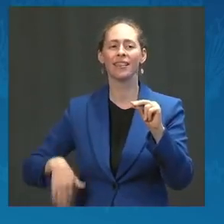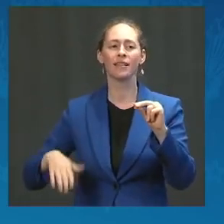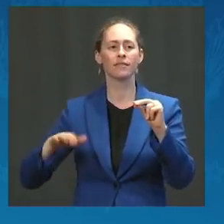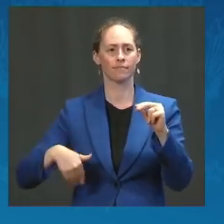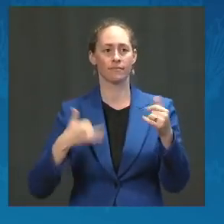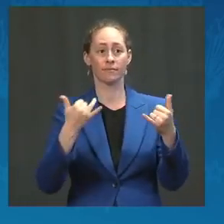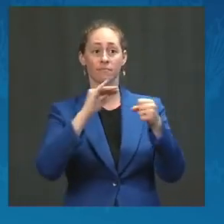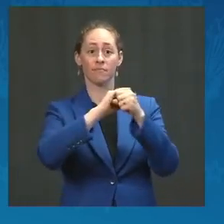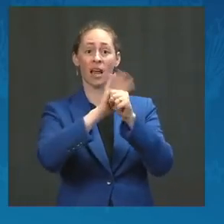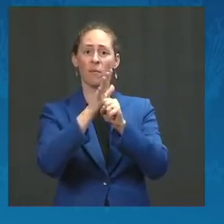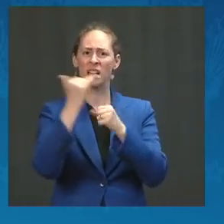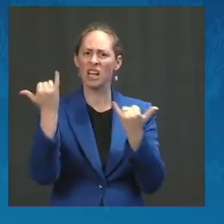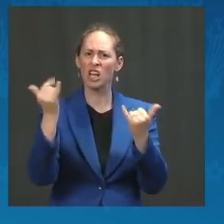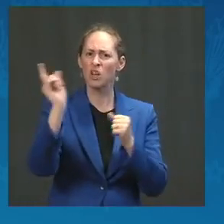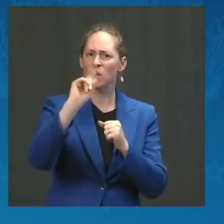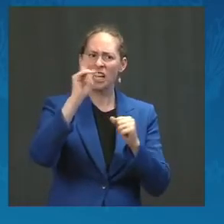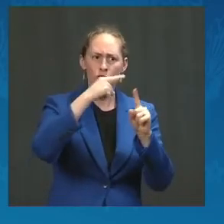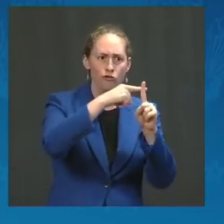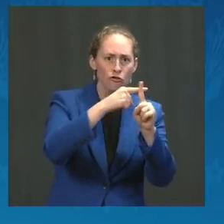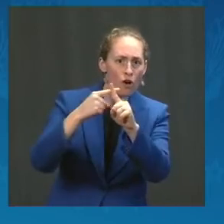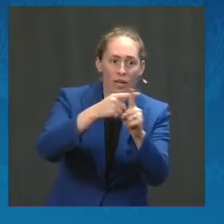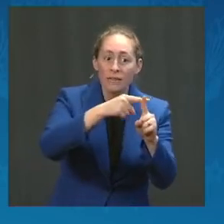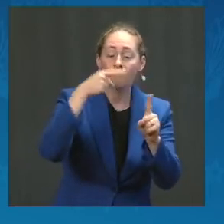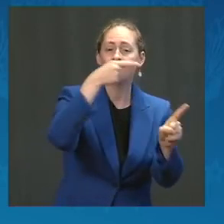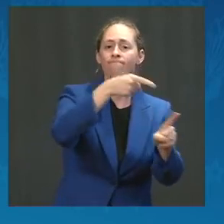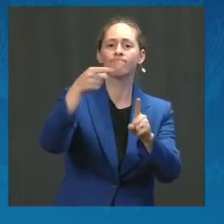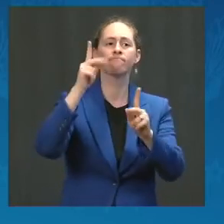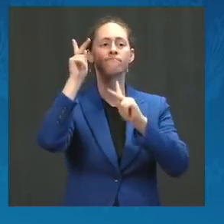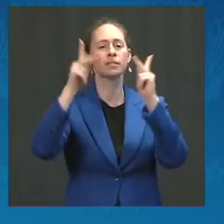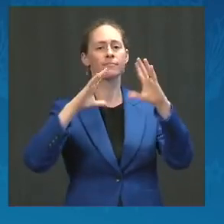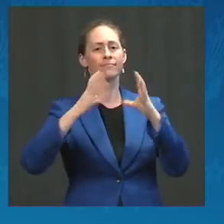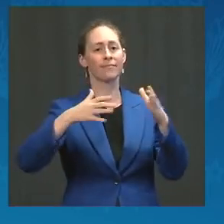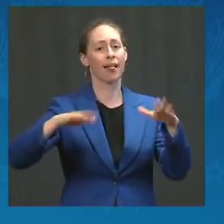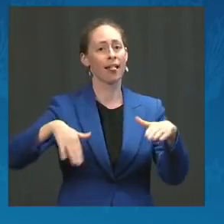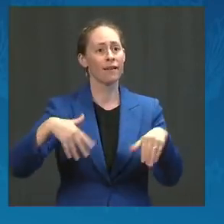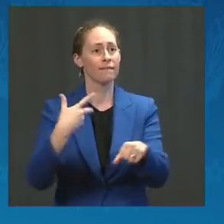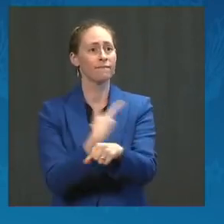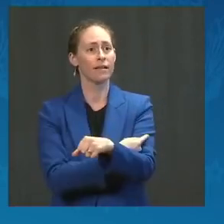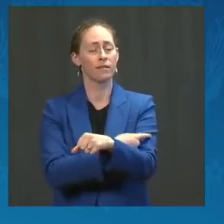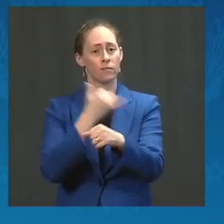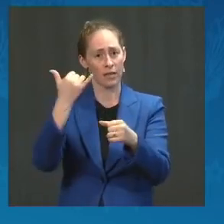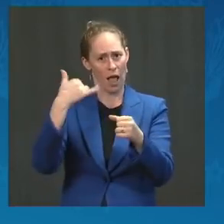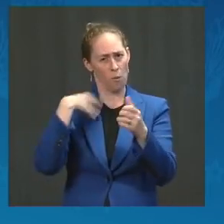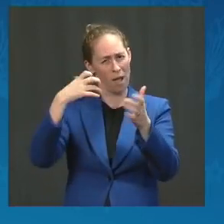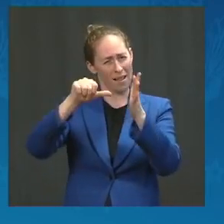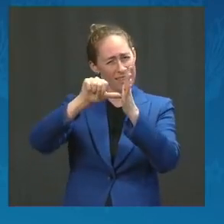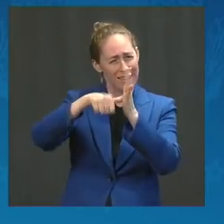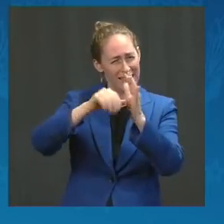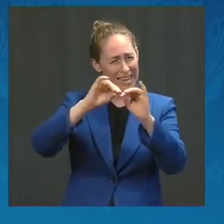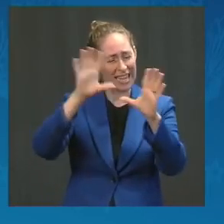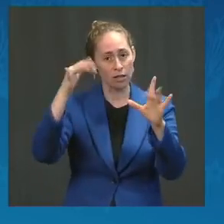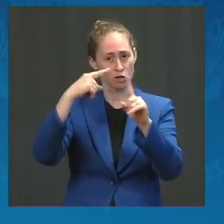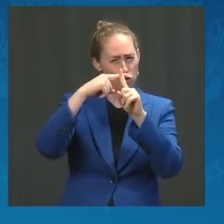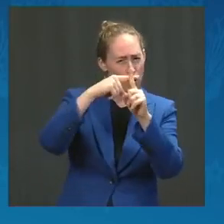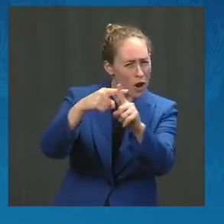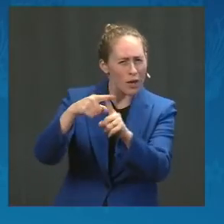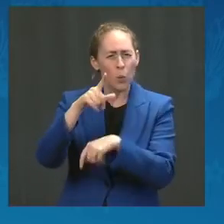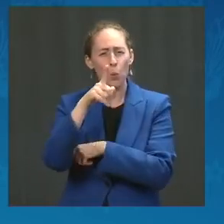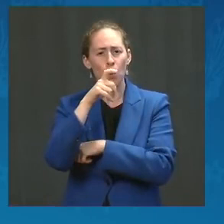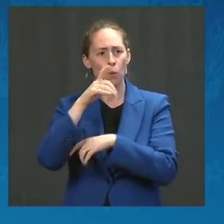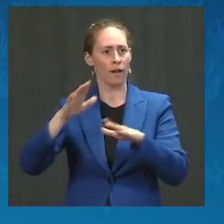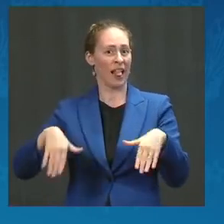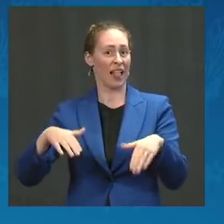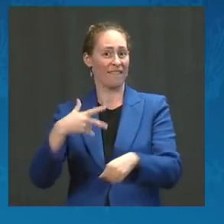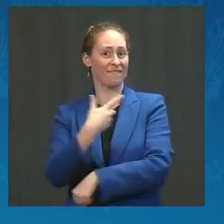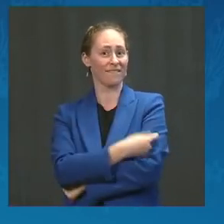Let me say that again. It's a pandemic of the unvaccinated. There are about 90 million Americans who are eligible to get